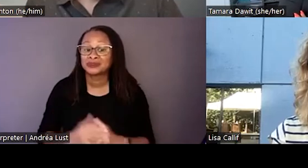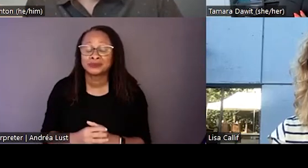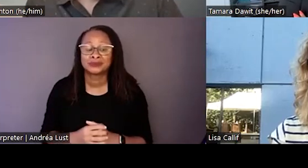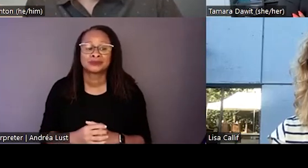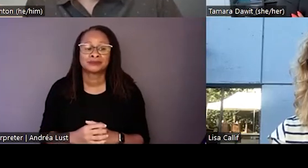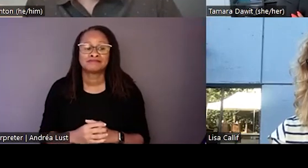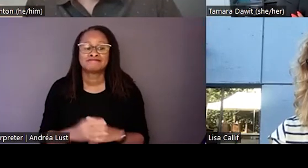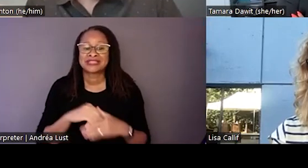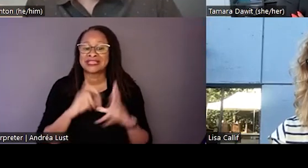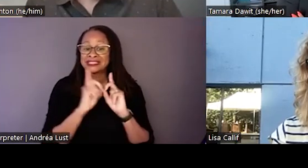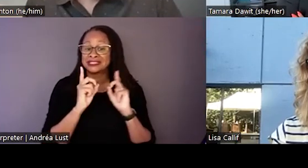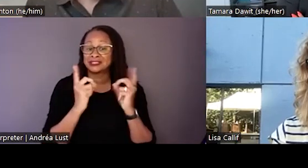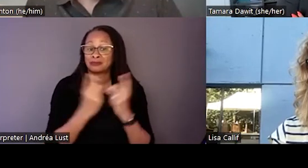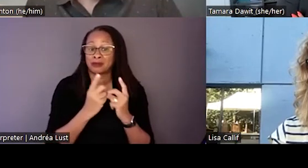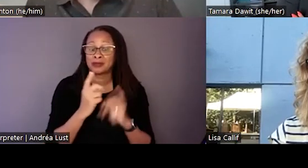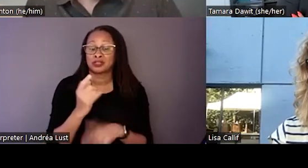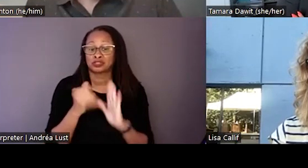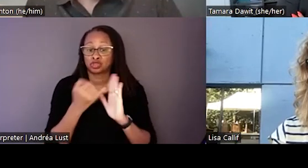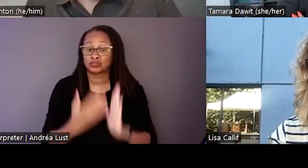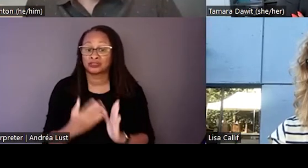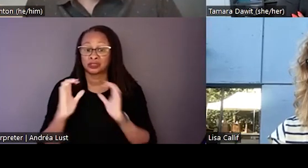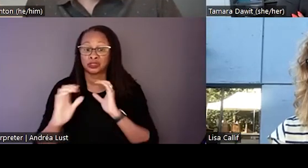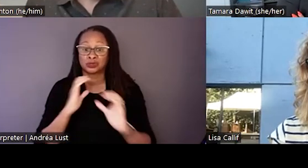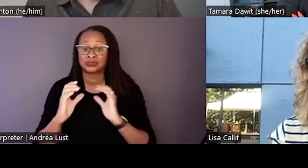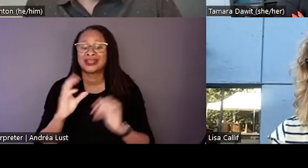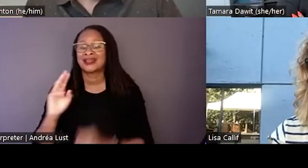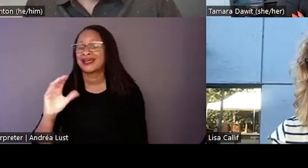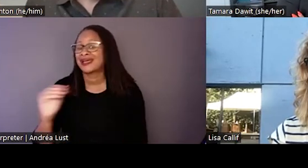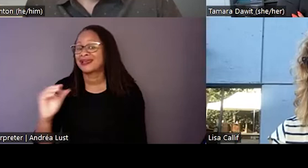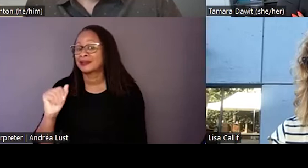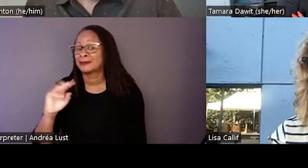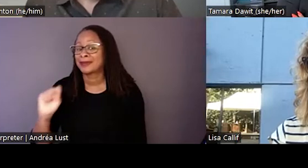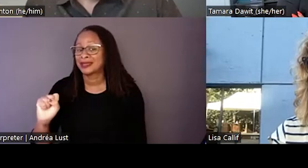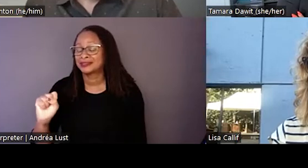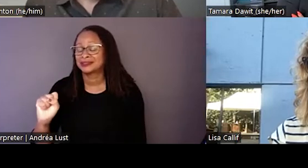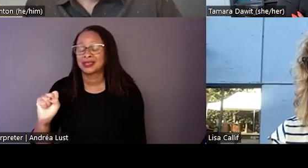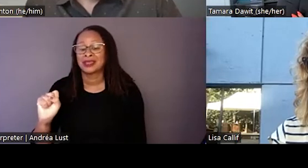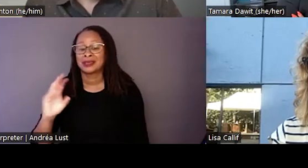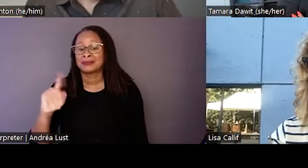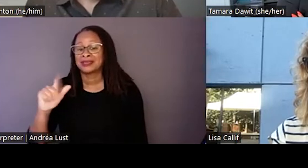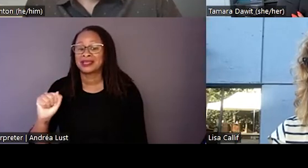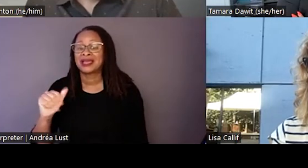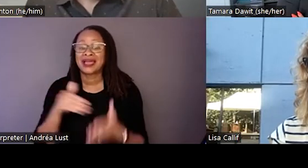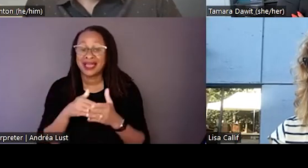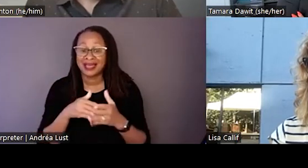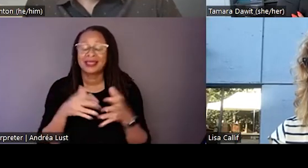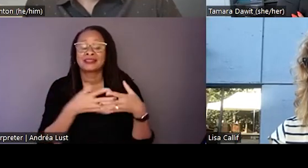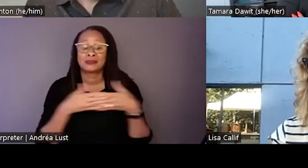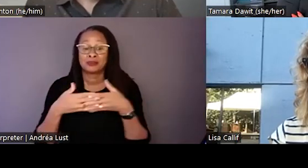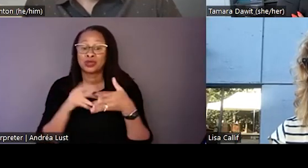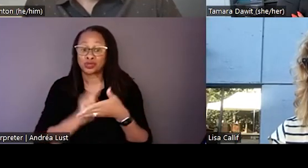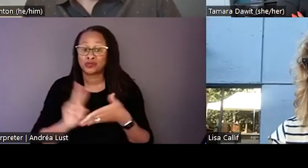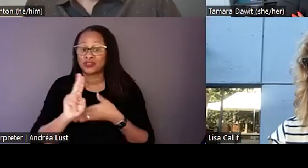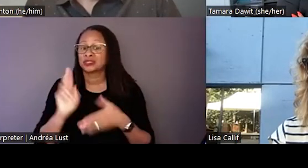in the Department of Journalism, Communication and Mass Media at the American University in Bulgaria. And